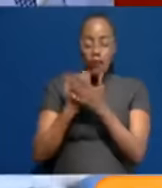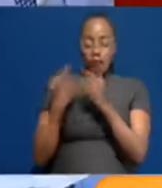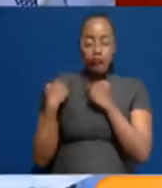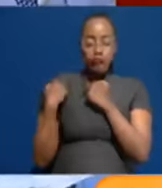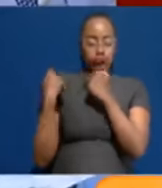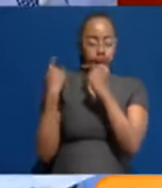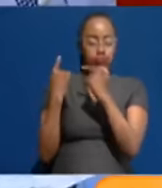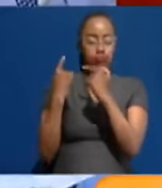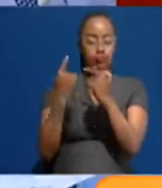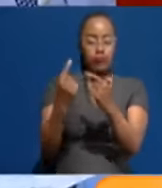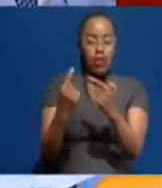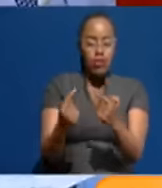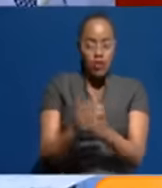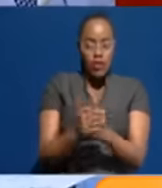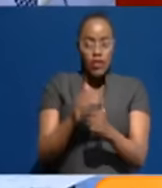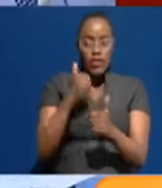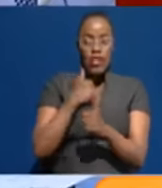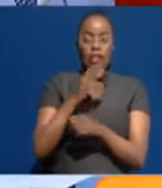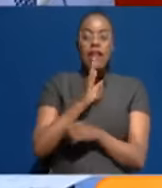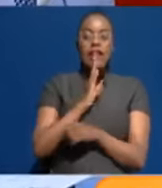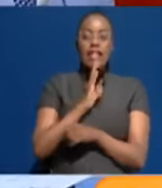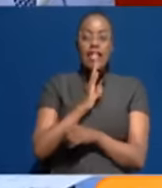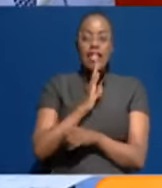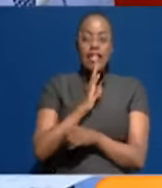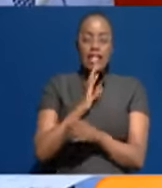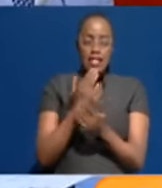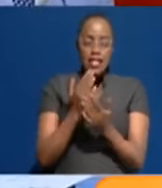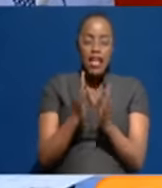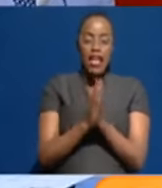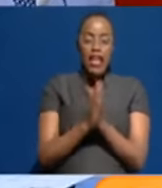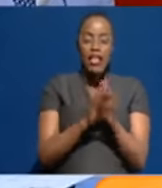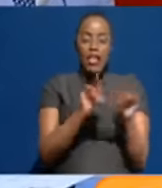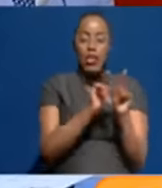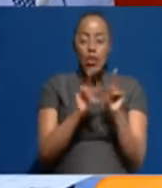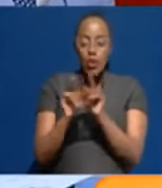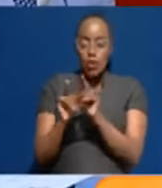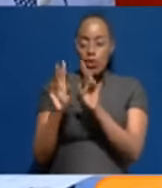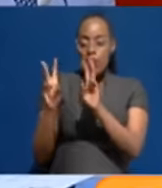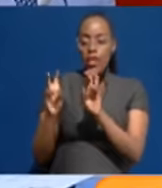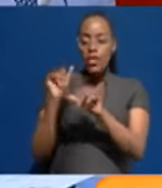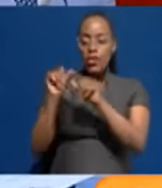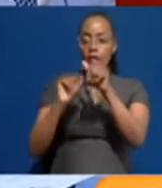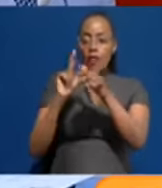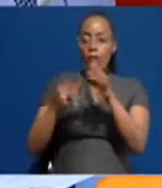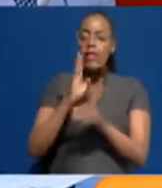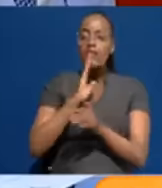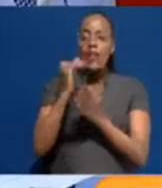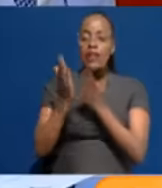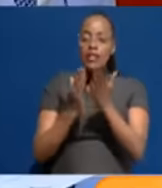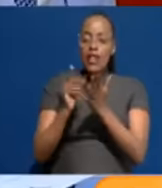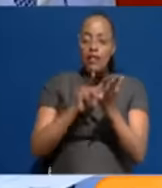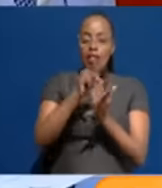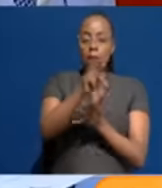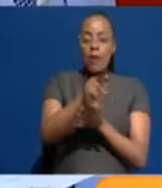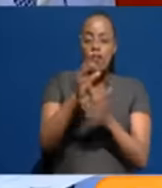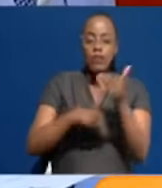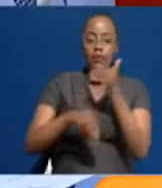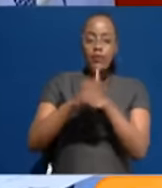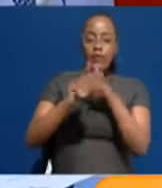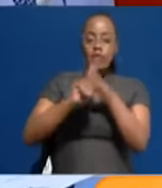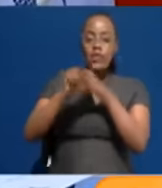the external debt, and in terms of debt service payments, an additional